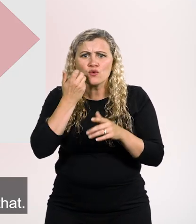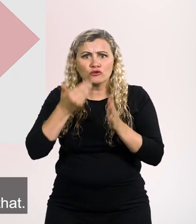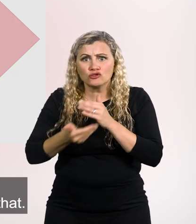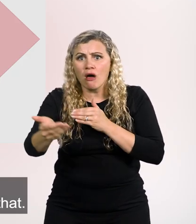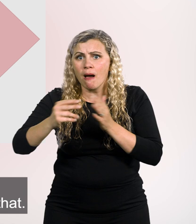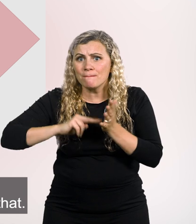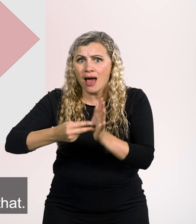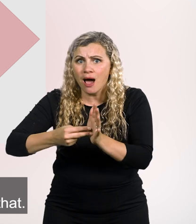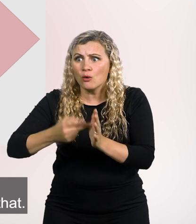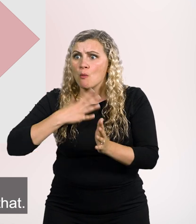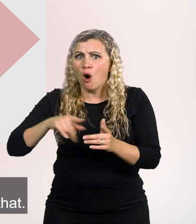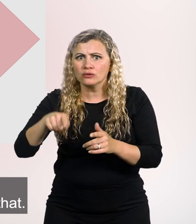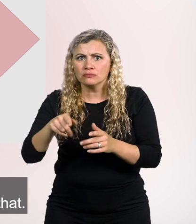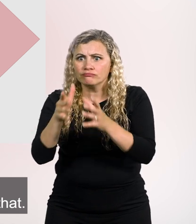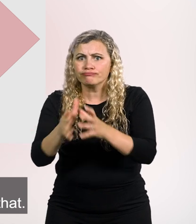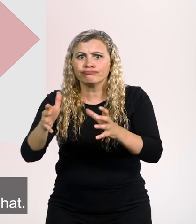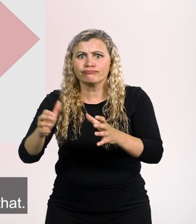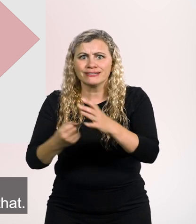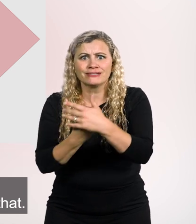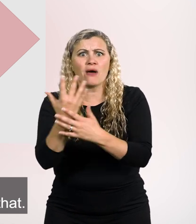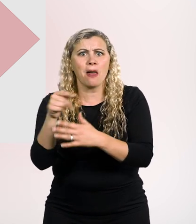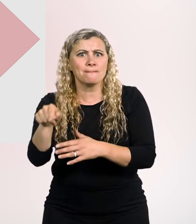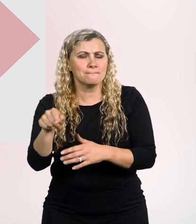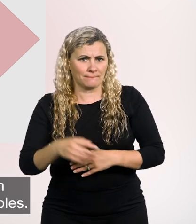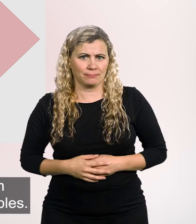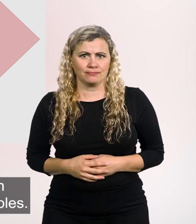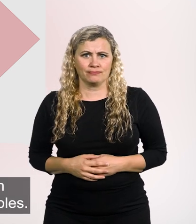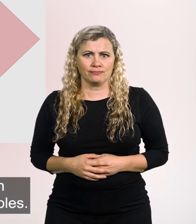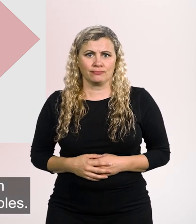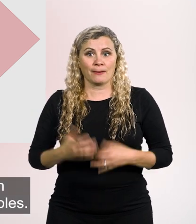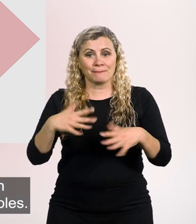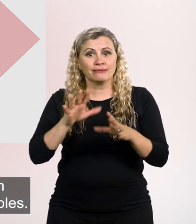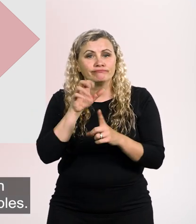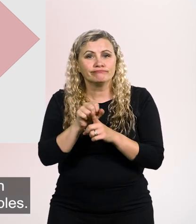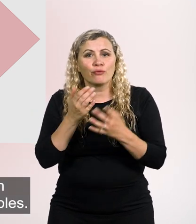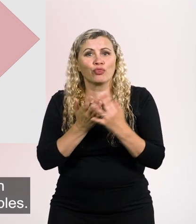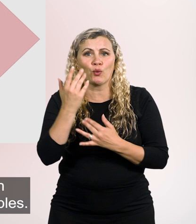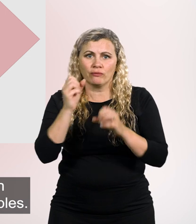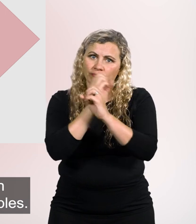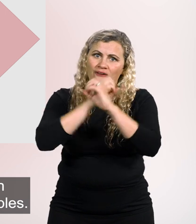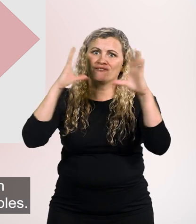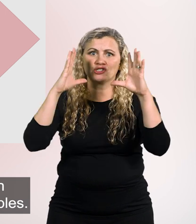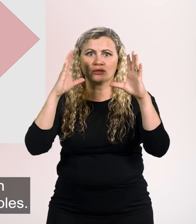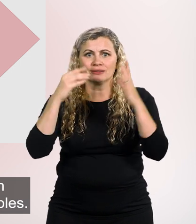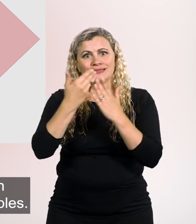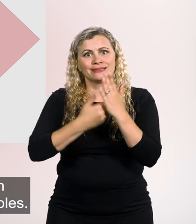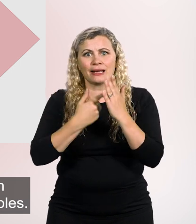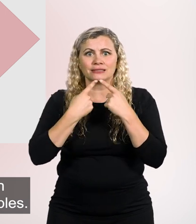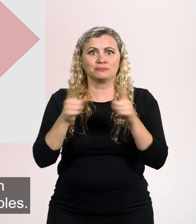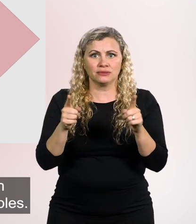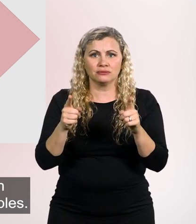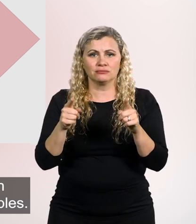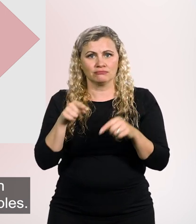the future strategies and we want to build on that this has been captured in vision statements and